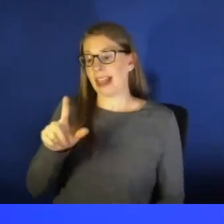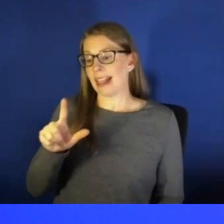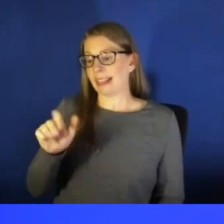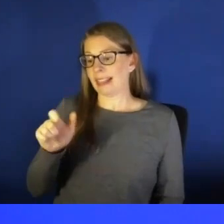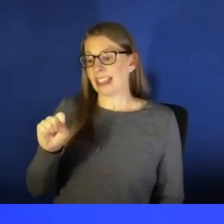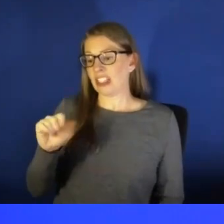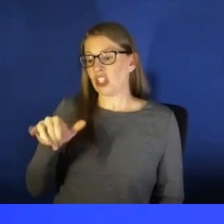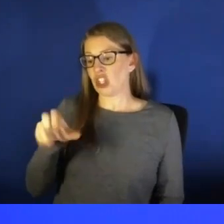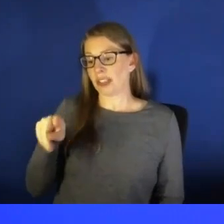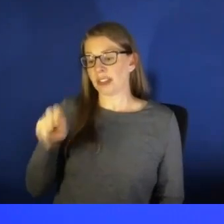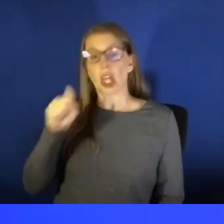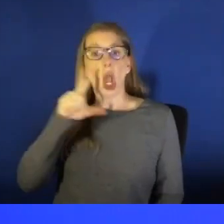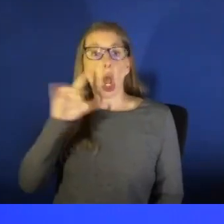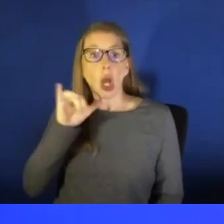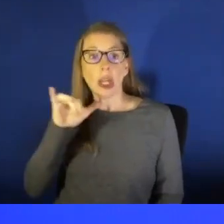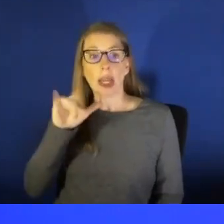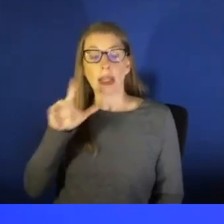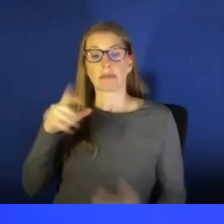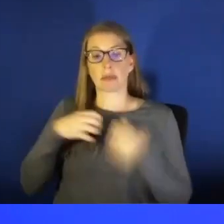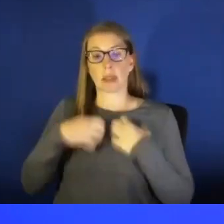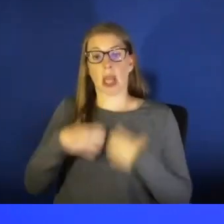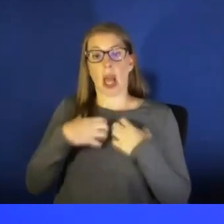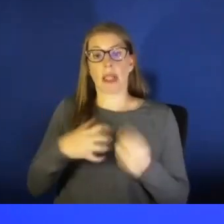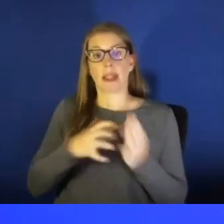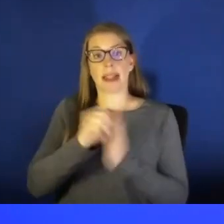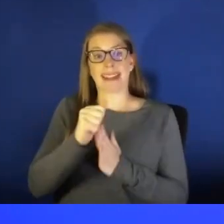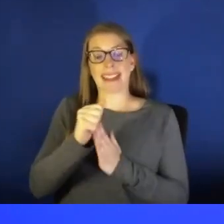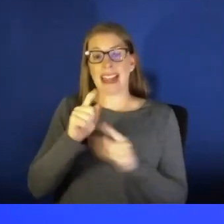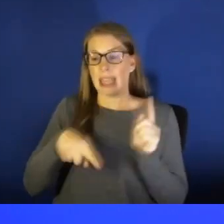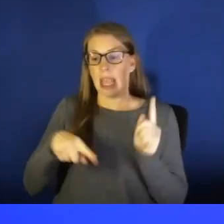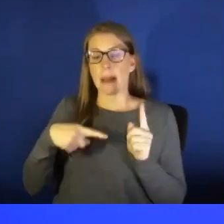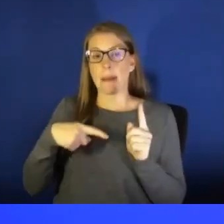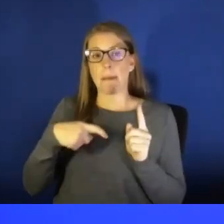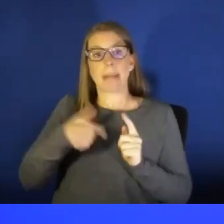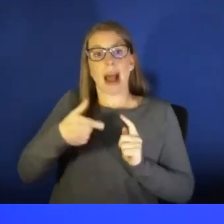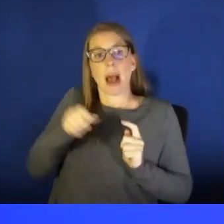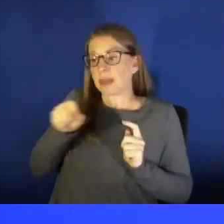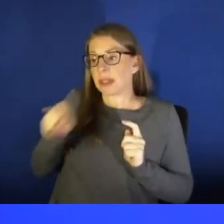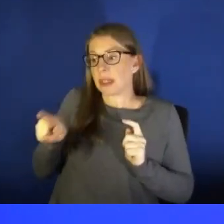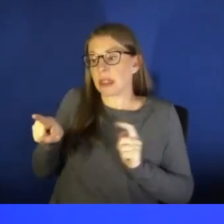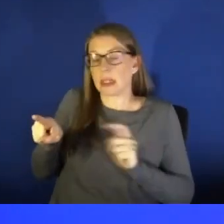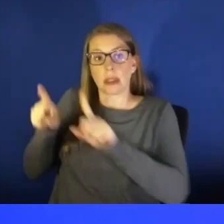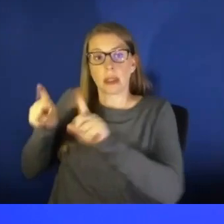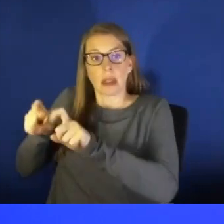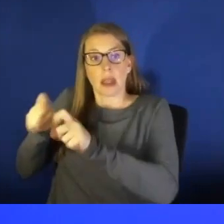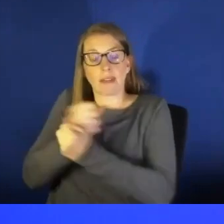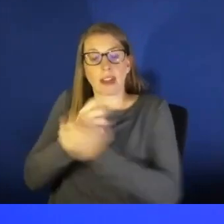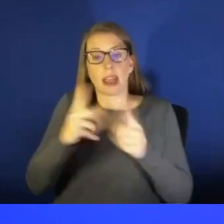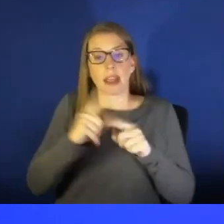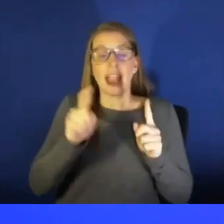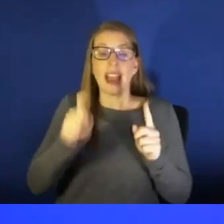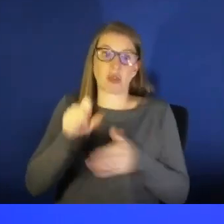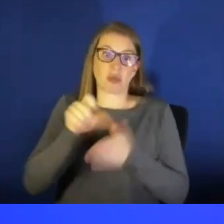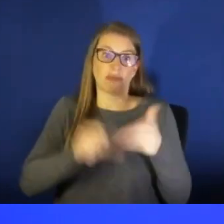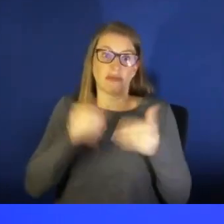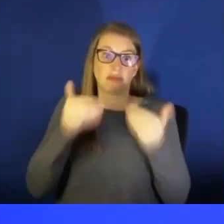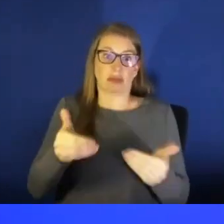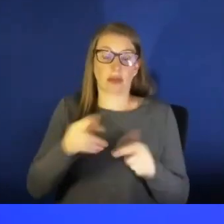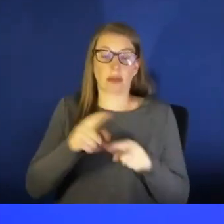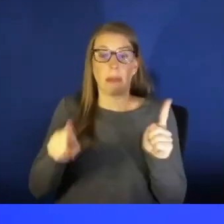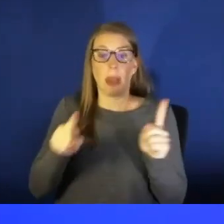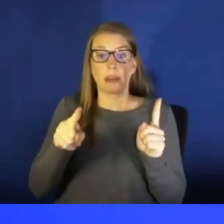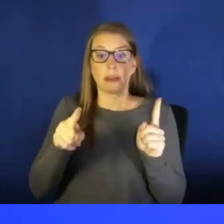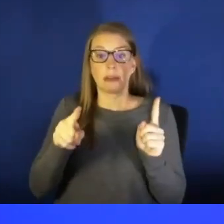will operate on some of these because you can't biopsy everything, and sometimes you just have to operate. But our rate of removing benign things